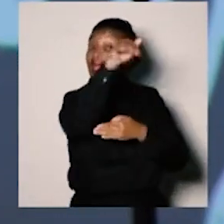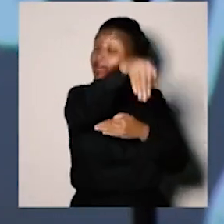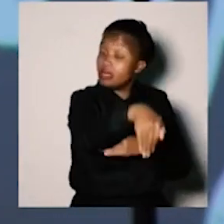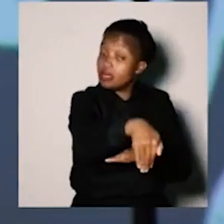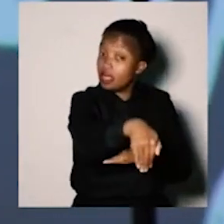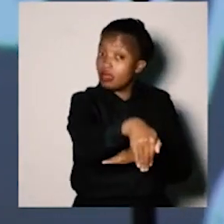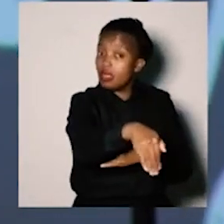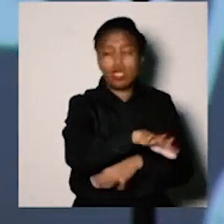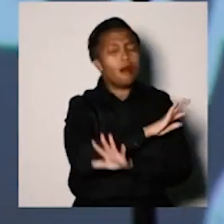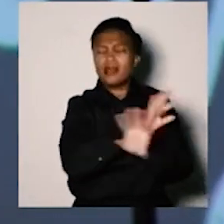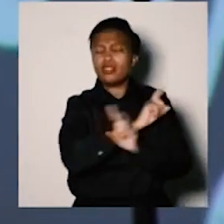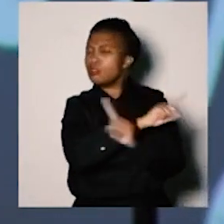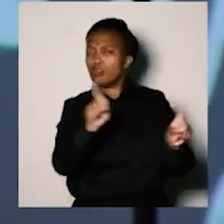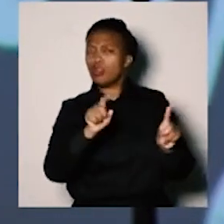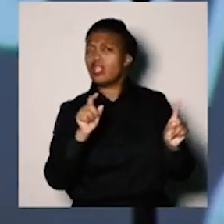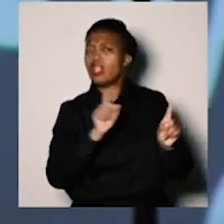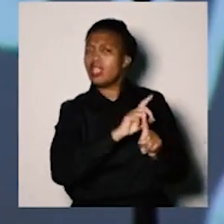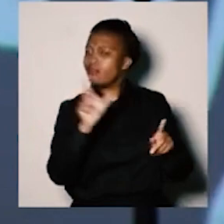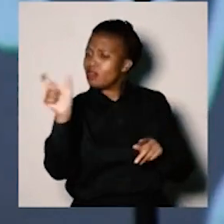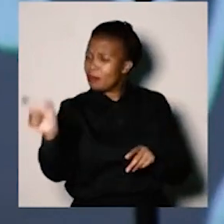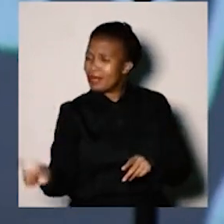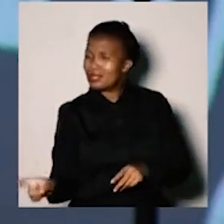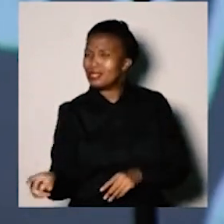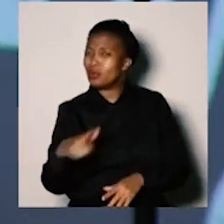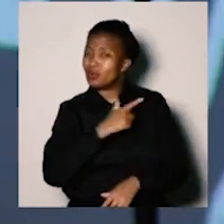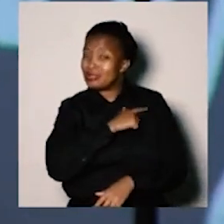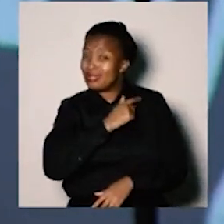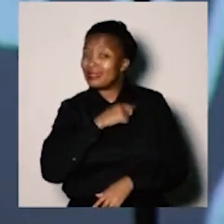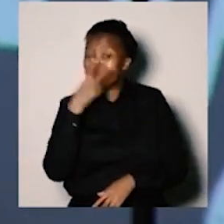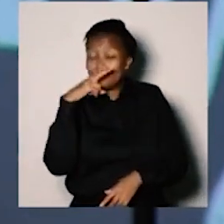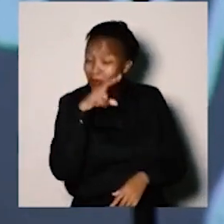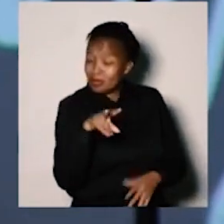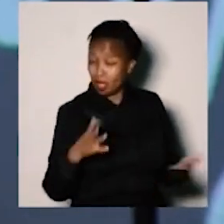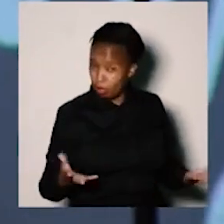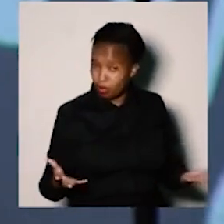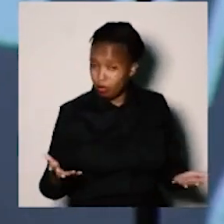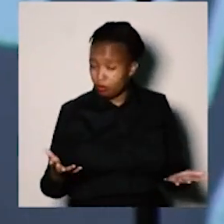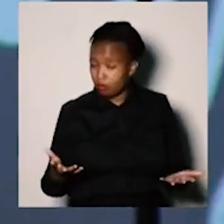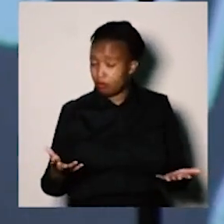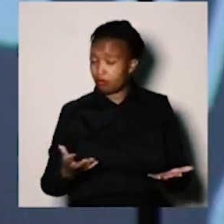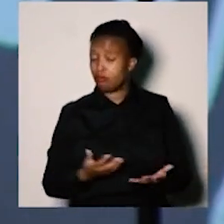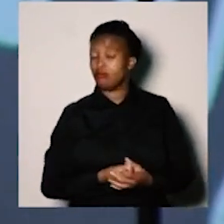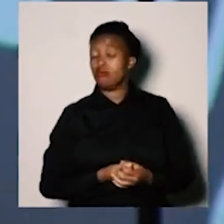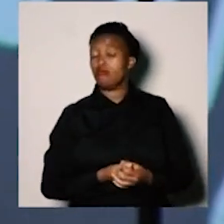lucky. There are some people who die without realizing, Sasale the other side.